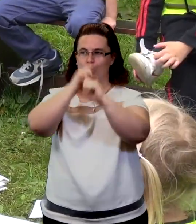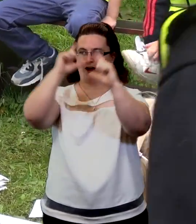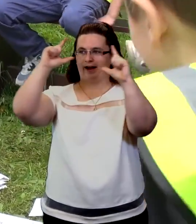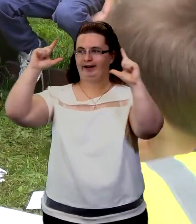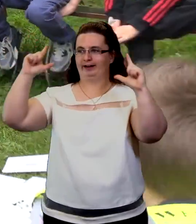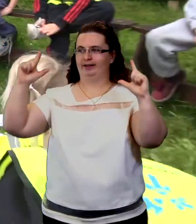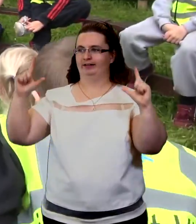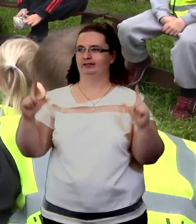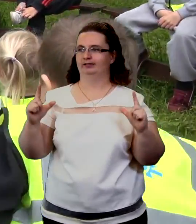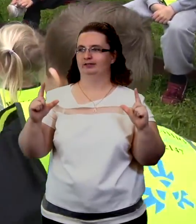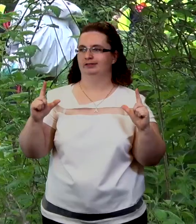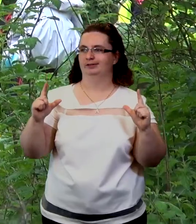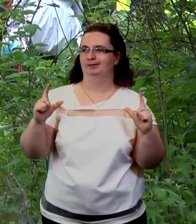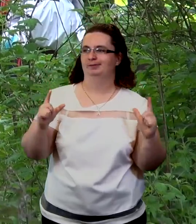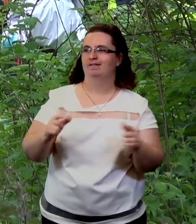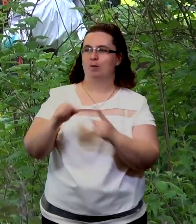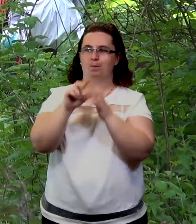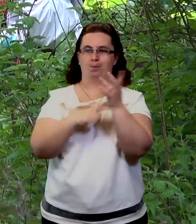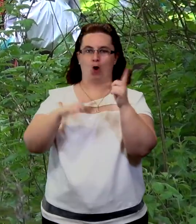Okay, cool. I did not hear that.